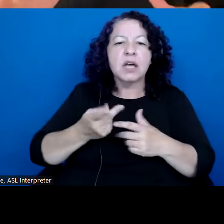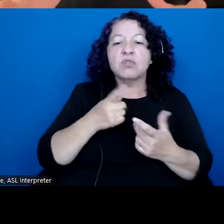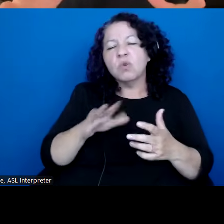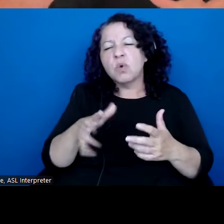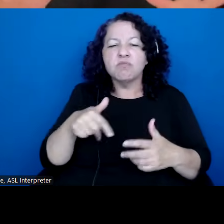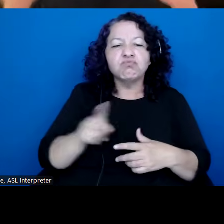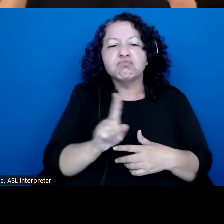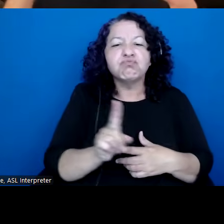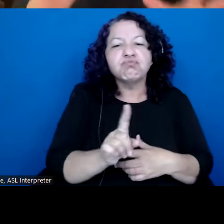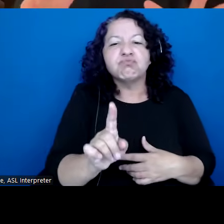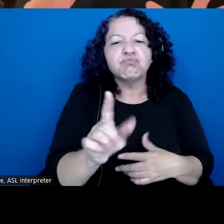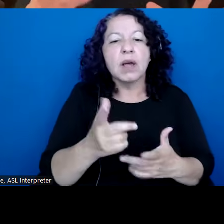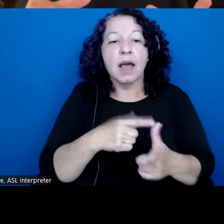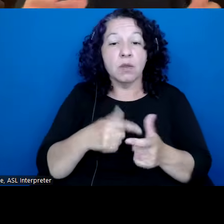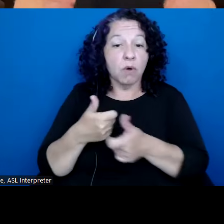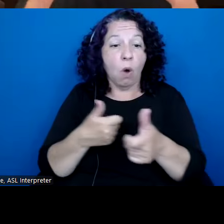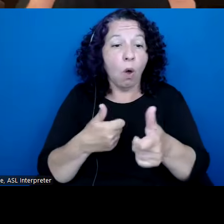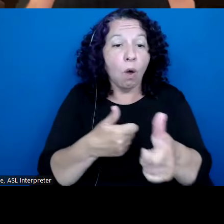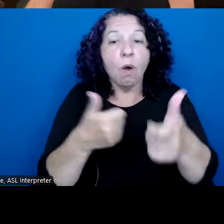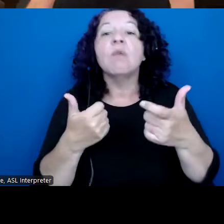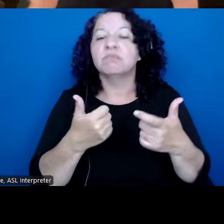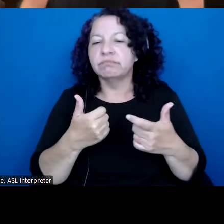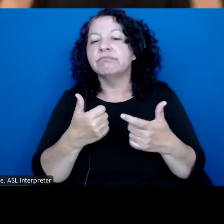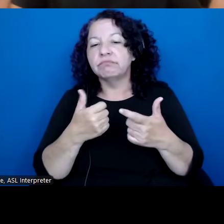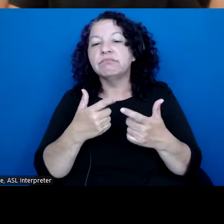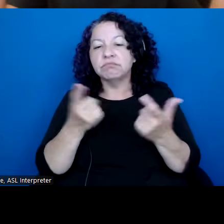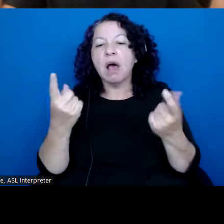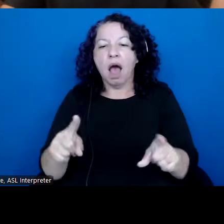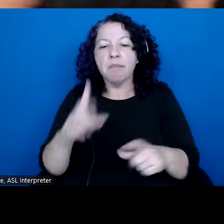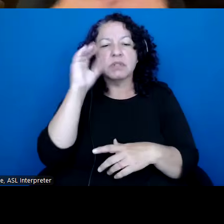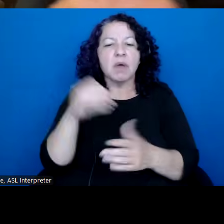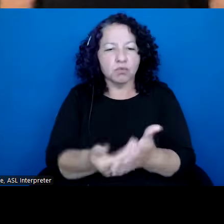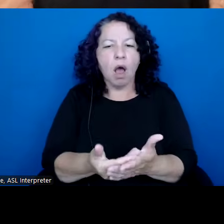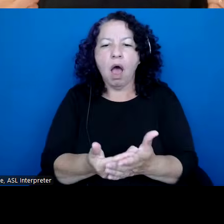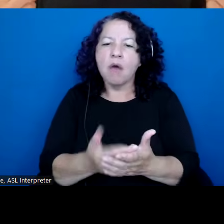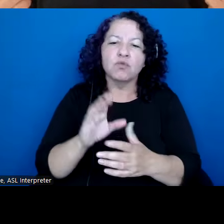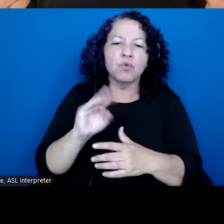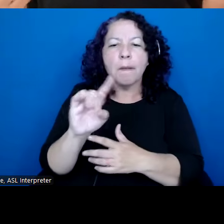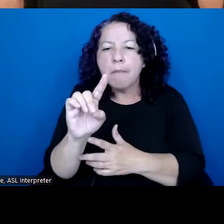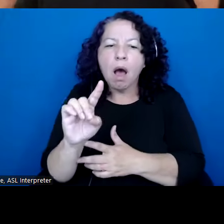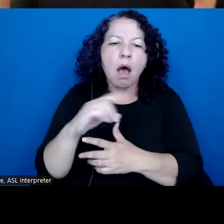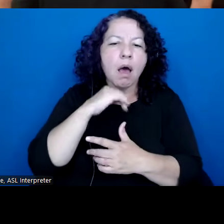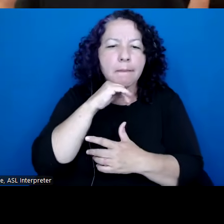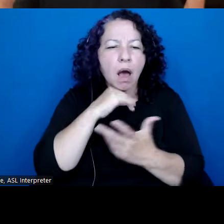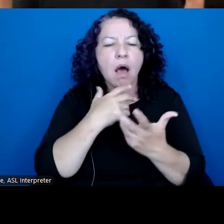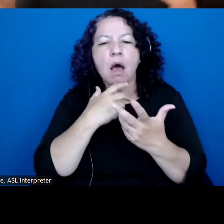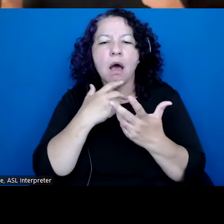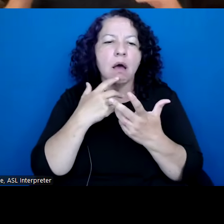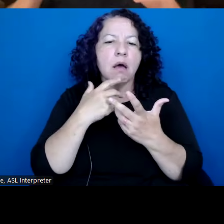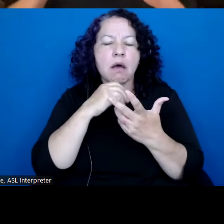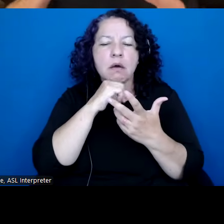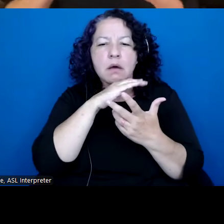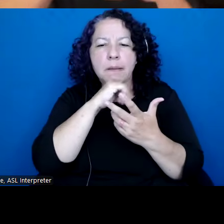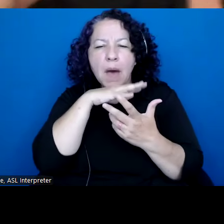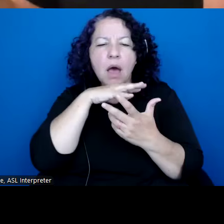and then we follow him, and he ends up at this mud brick building, goes in the doorway, and he